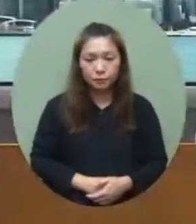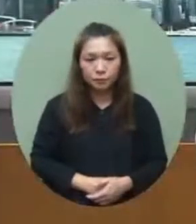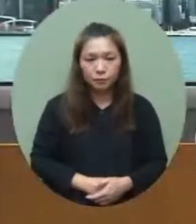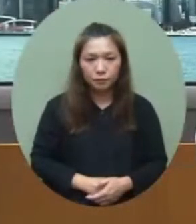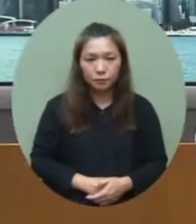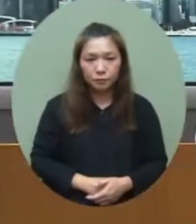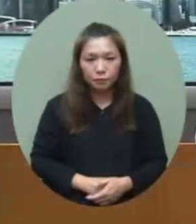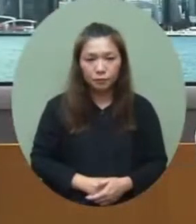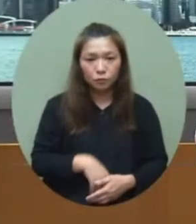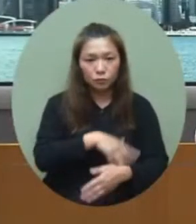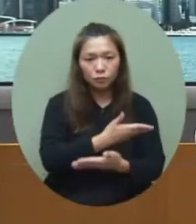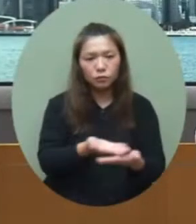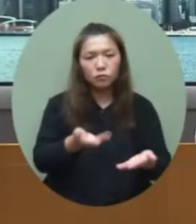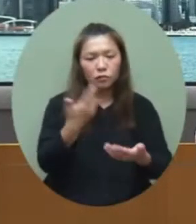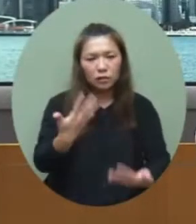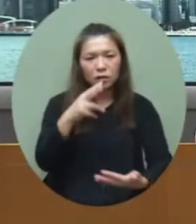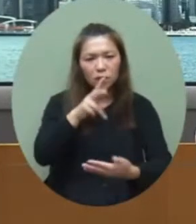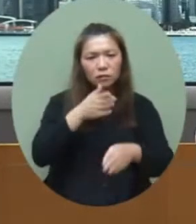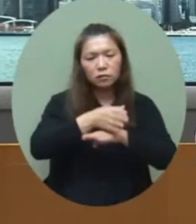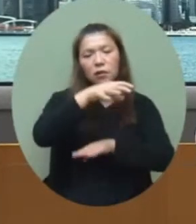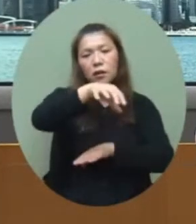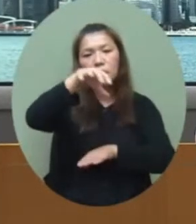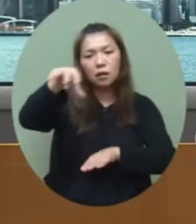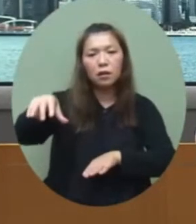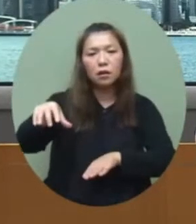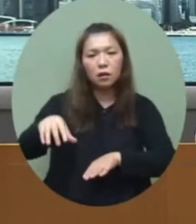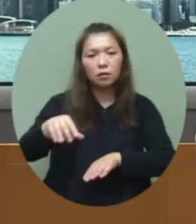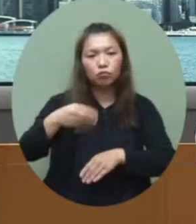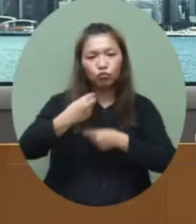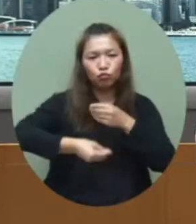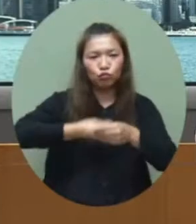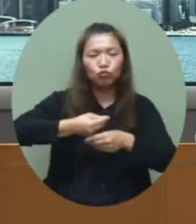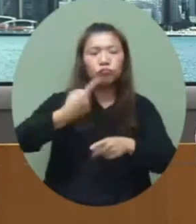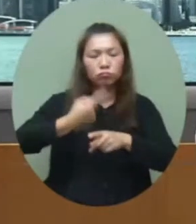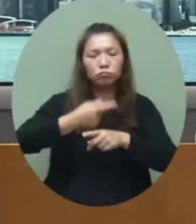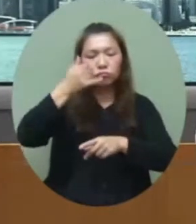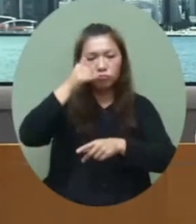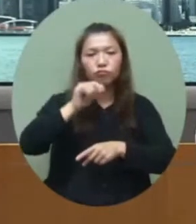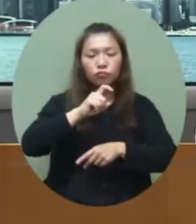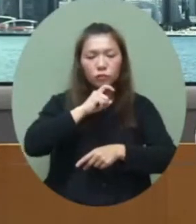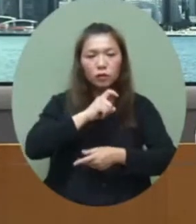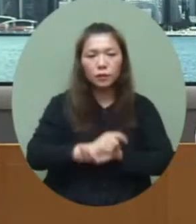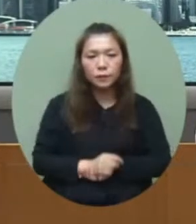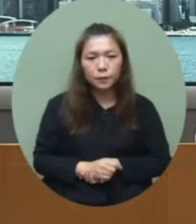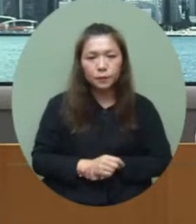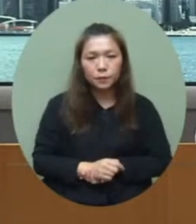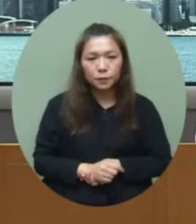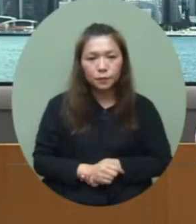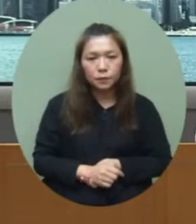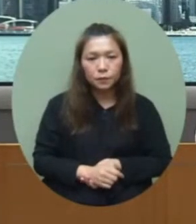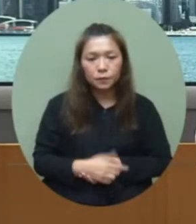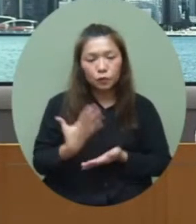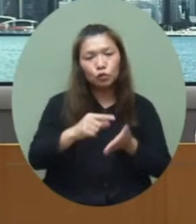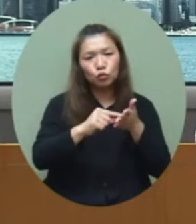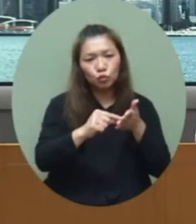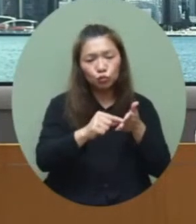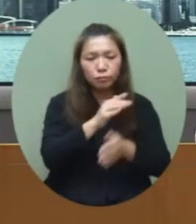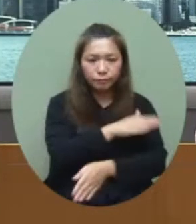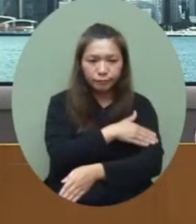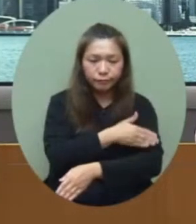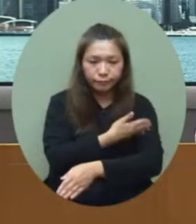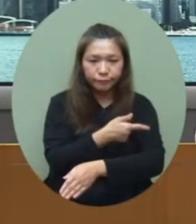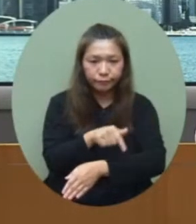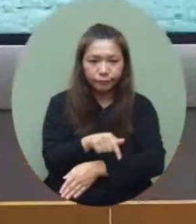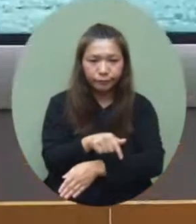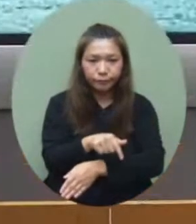are the exact reasons for her conditions? Now you can see that in the community, this transmission is quite